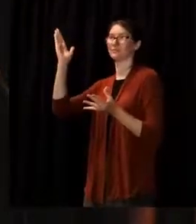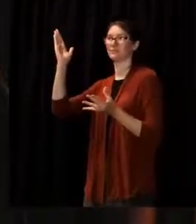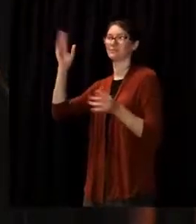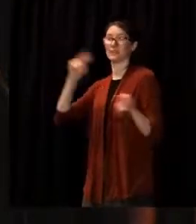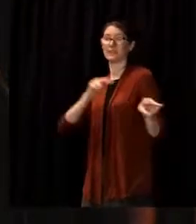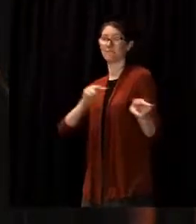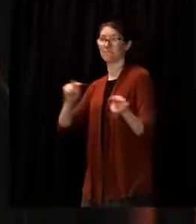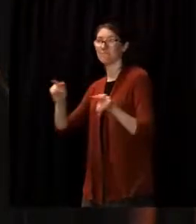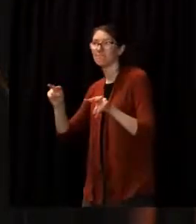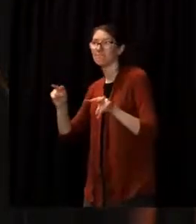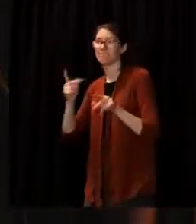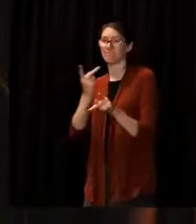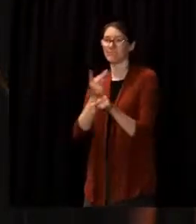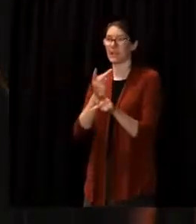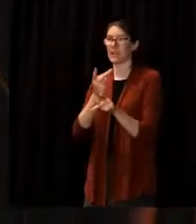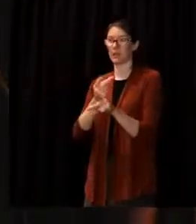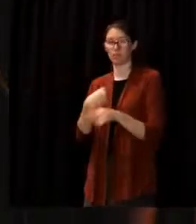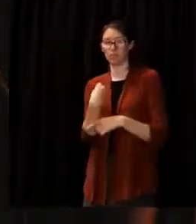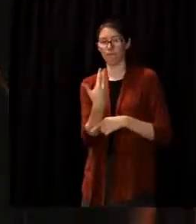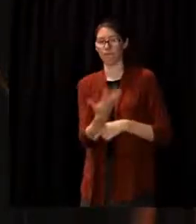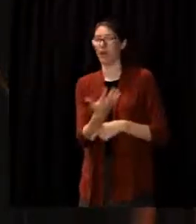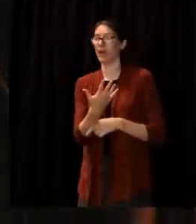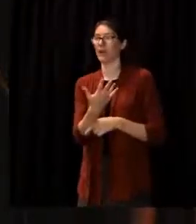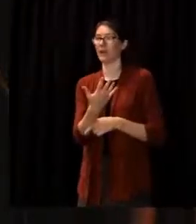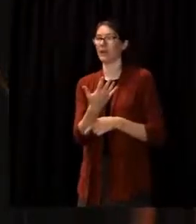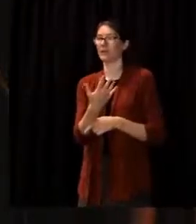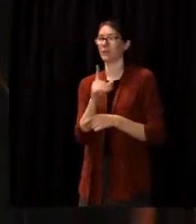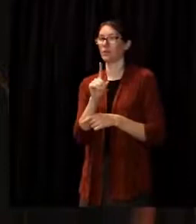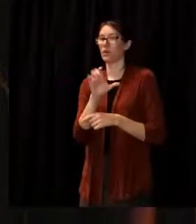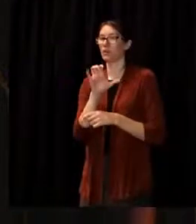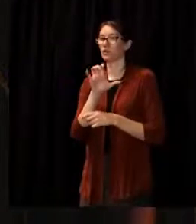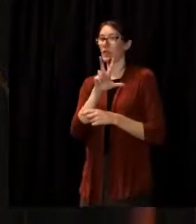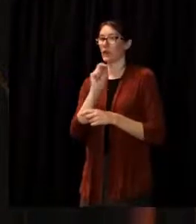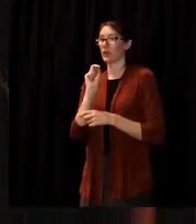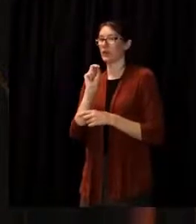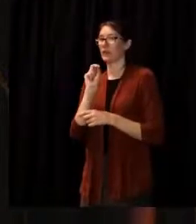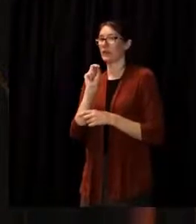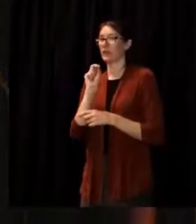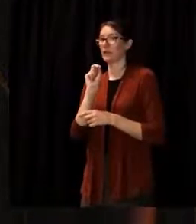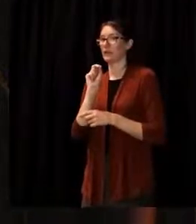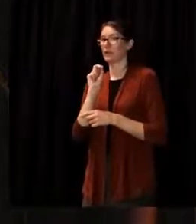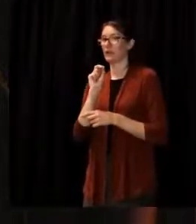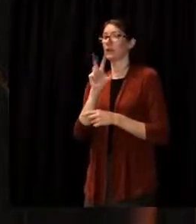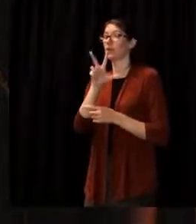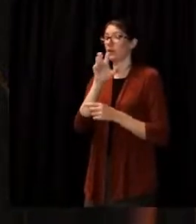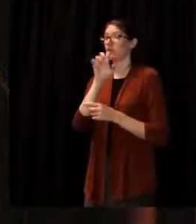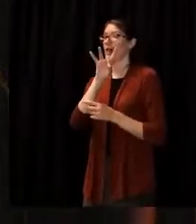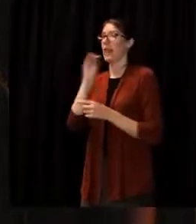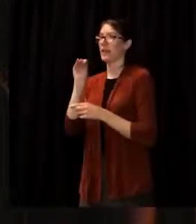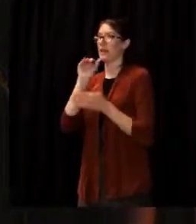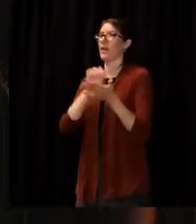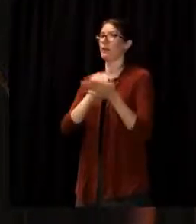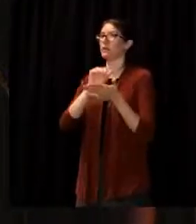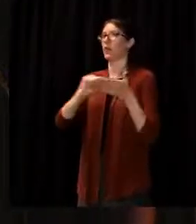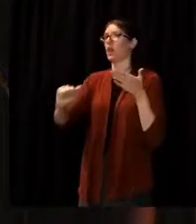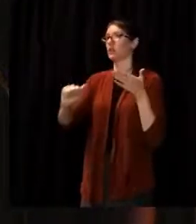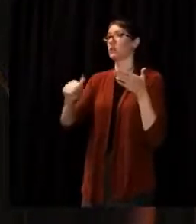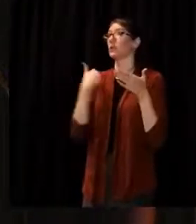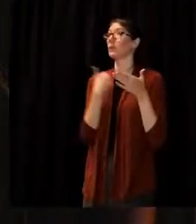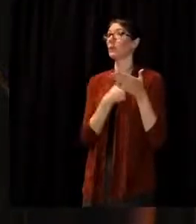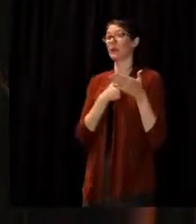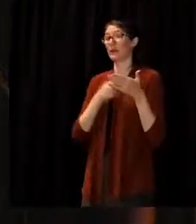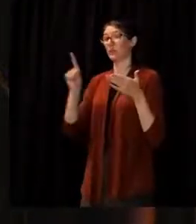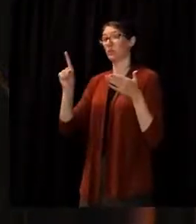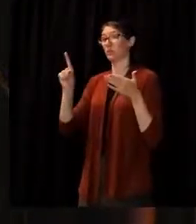us $380,000 of those dollars. That means all we lack is $250 to raise in the next 2